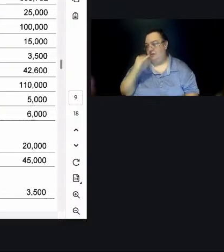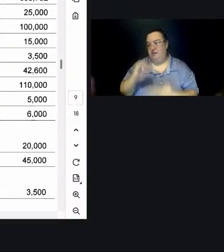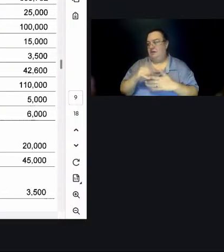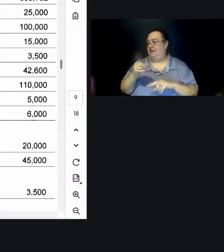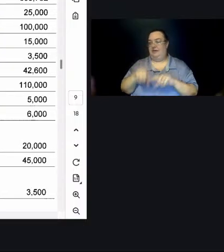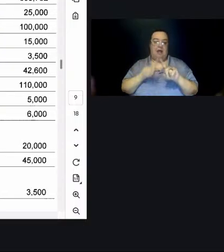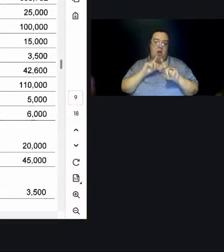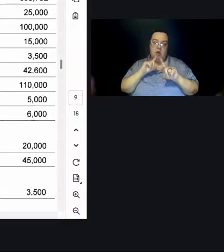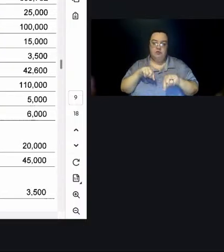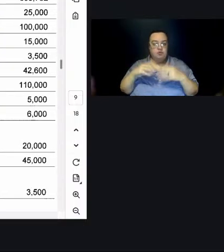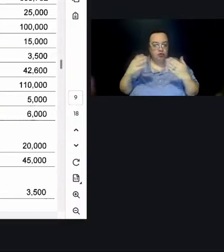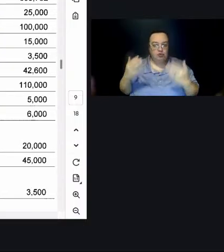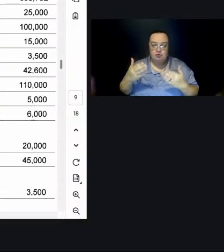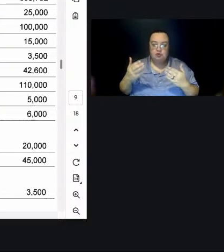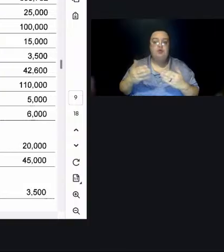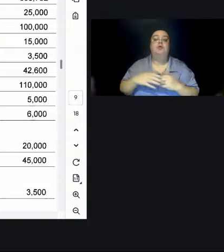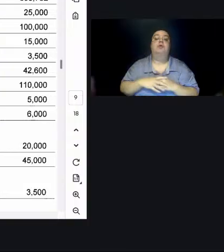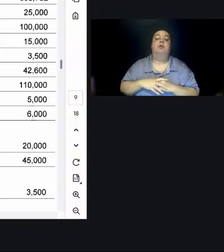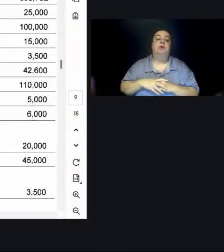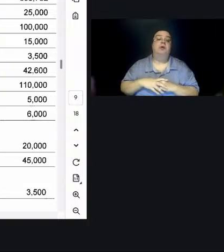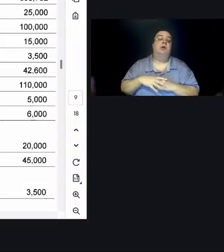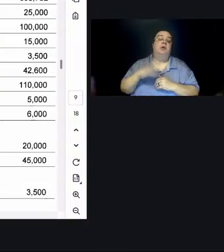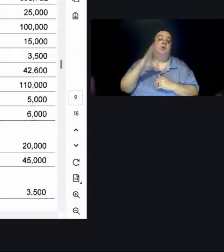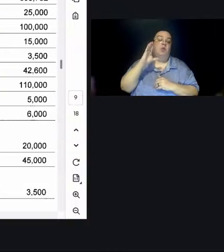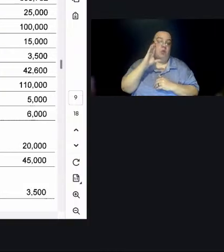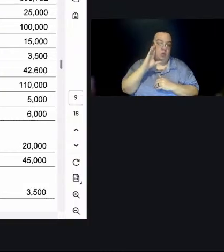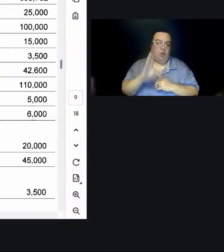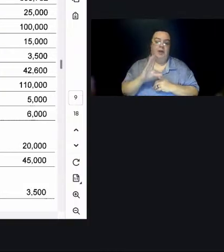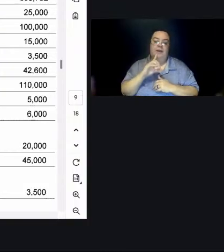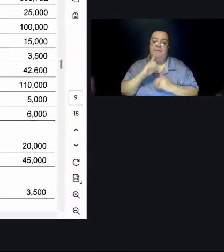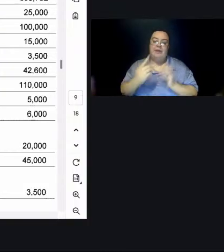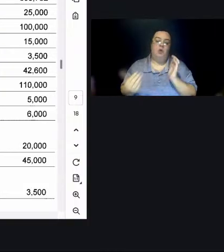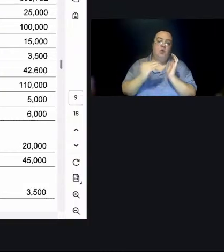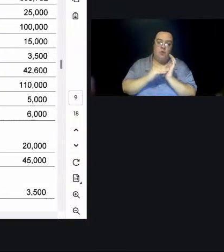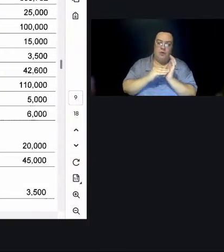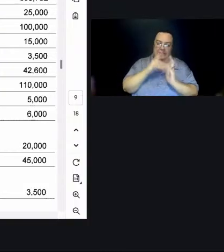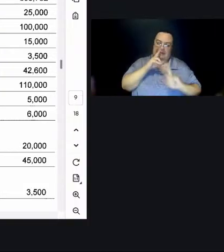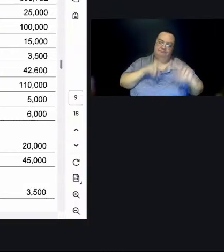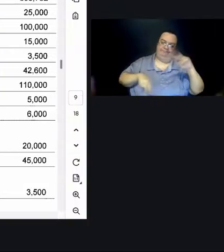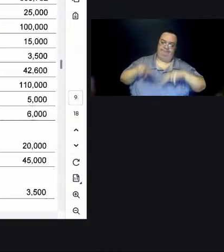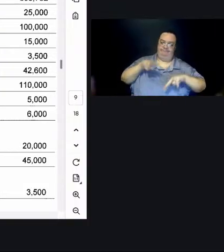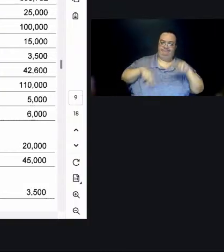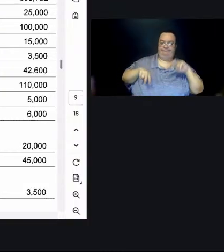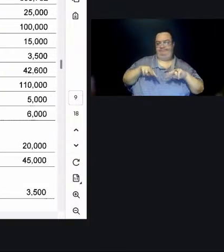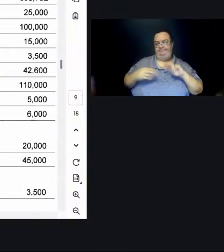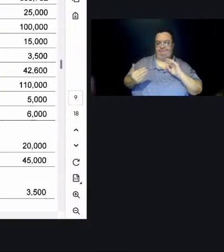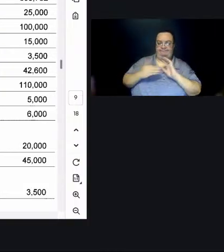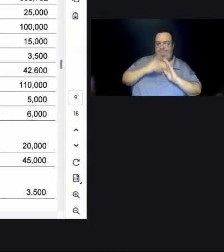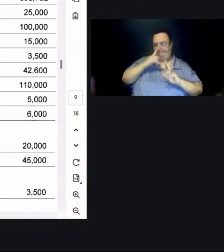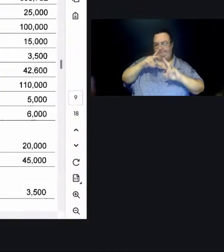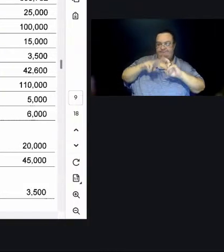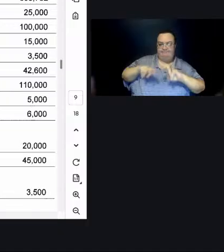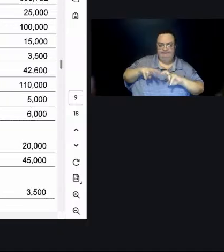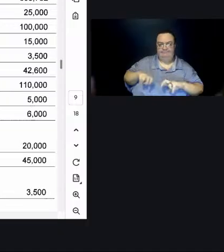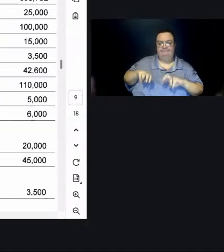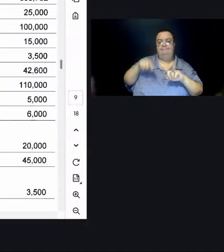here, would be to do a reassessment of the